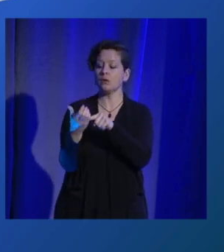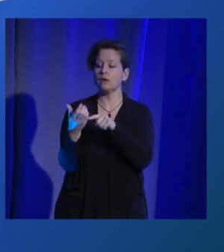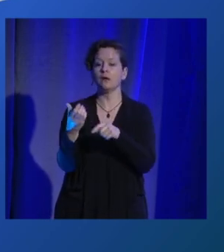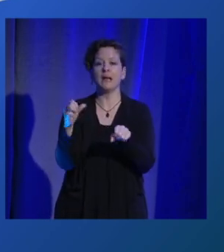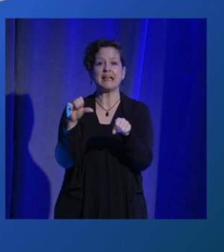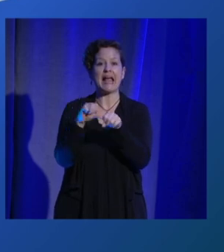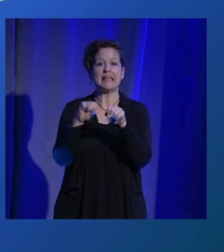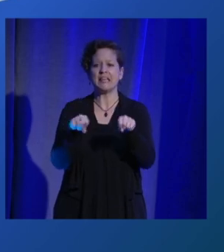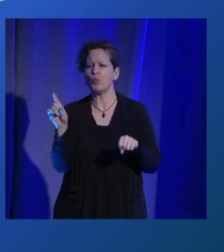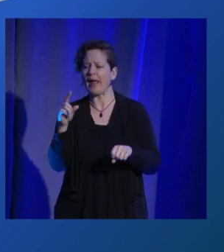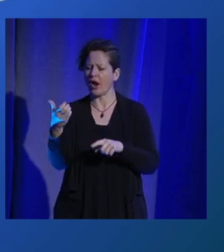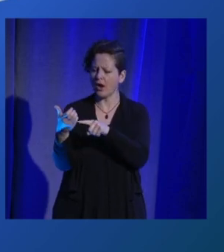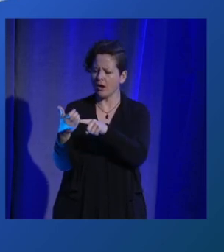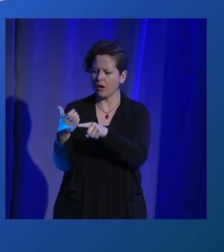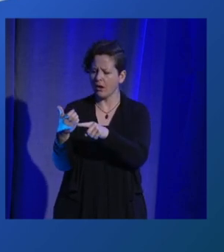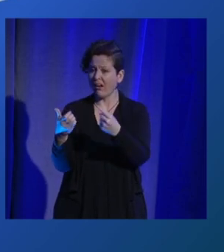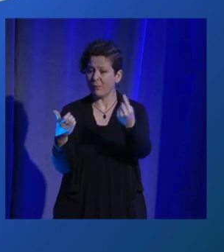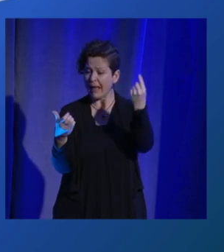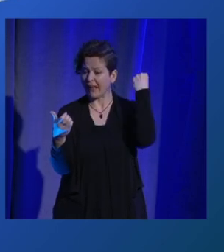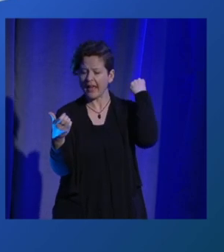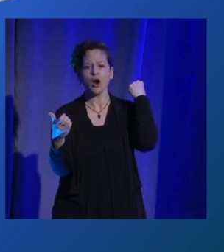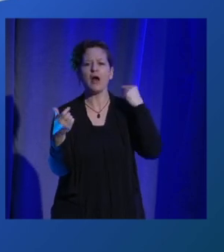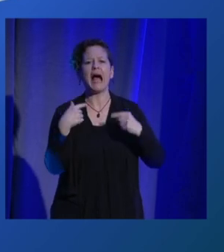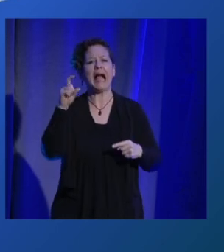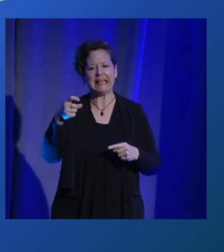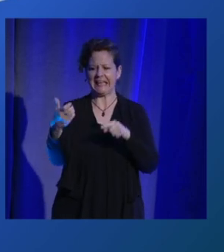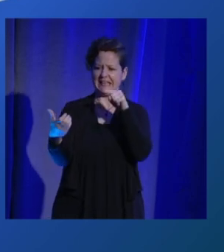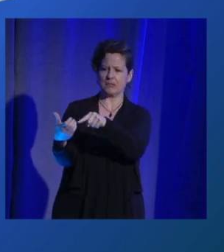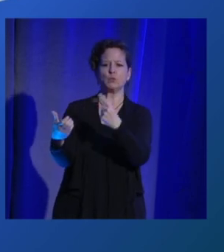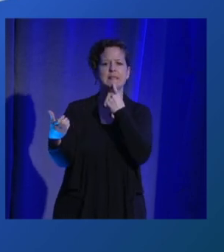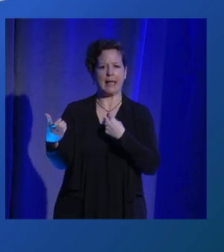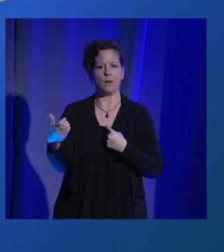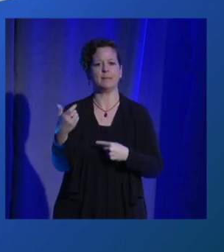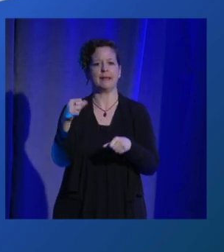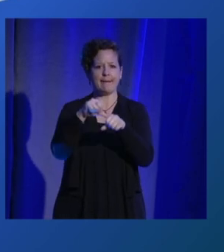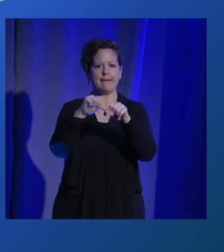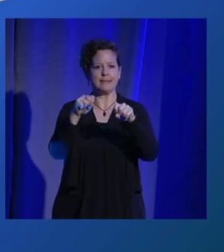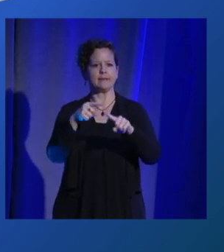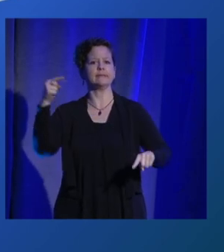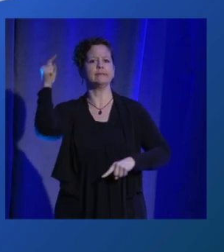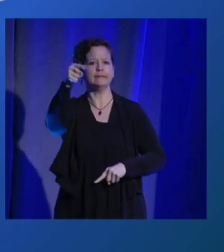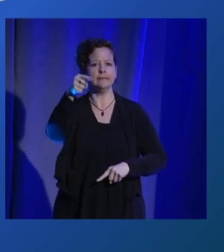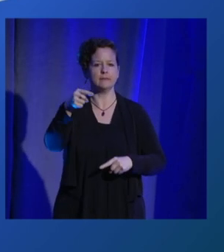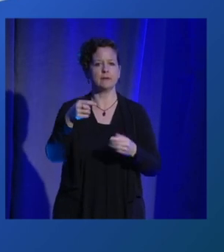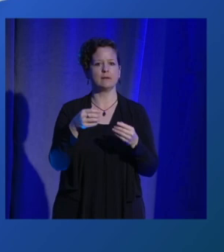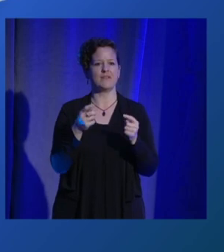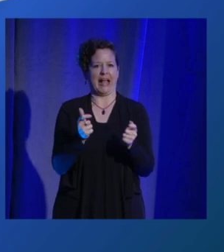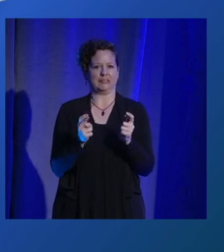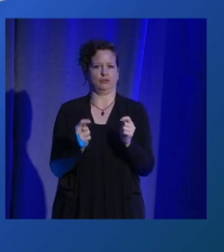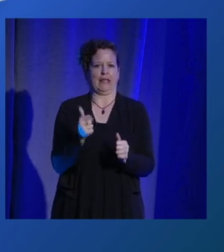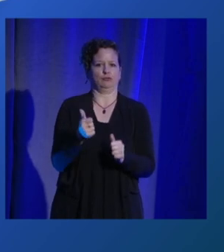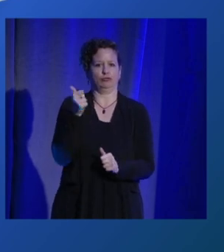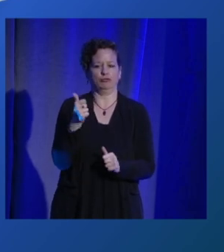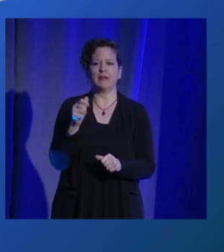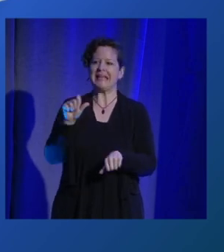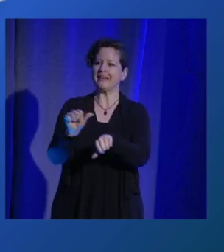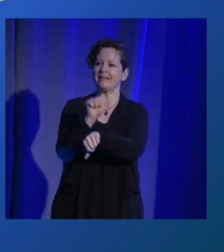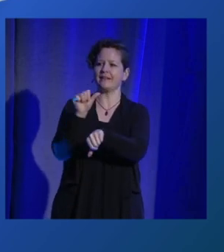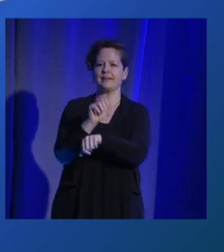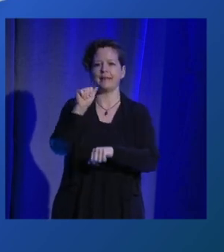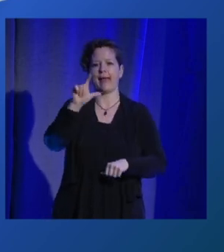the gas station was behind you you need to know when it's going to be ahead of you and you need algorithms that